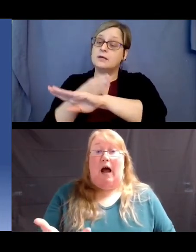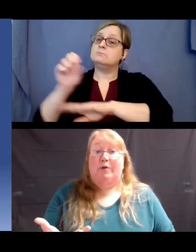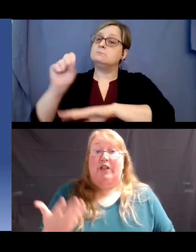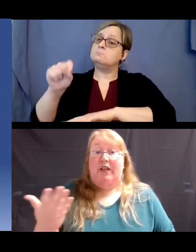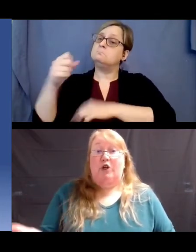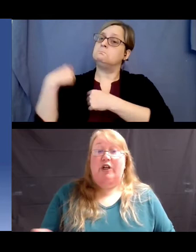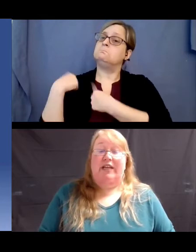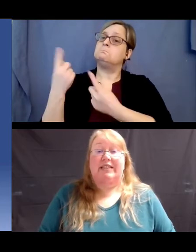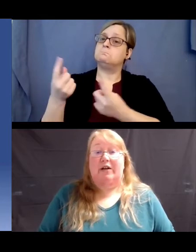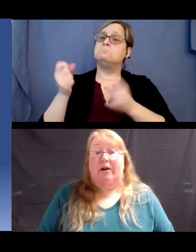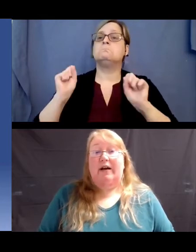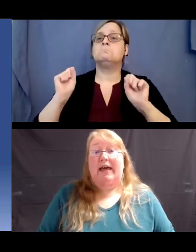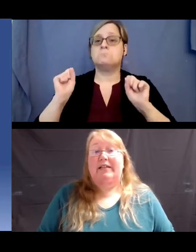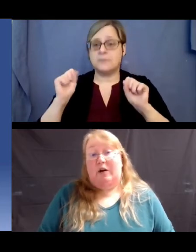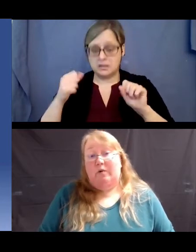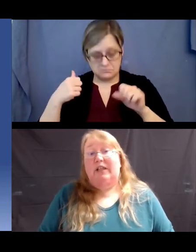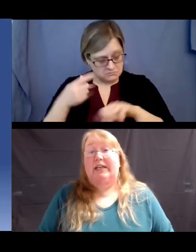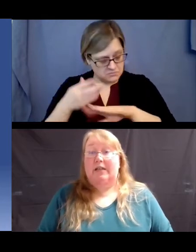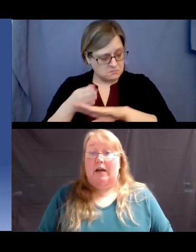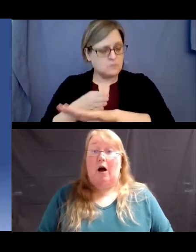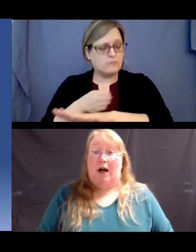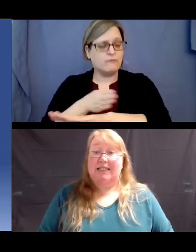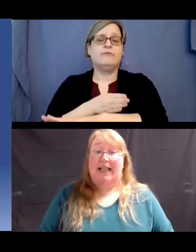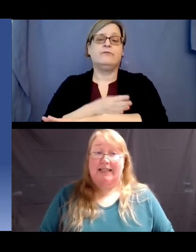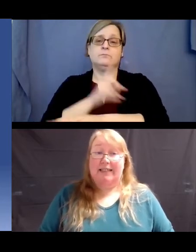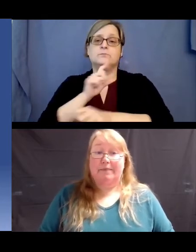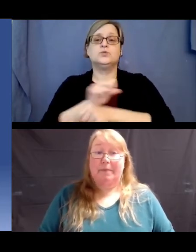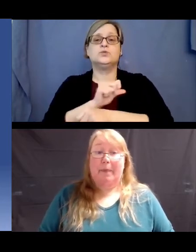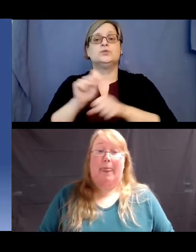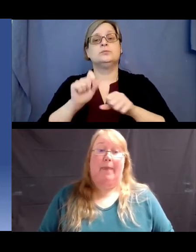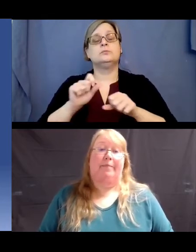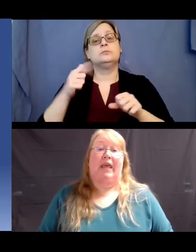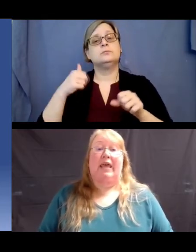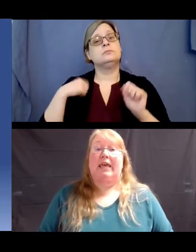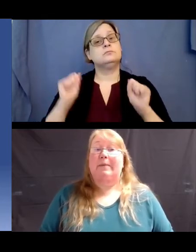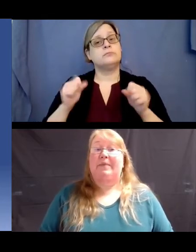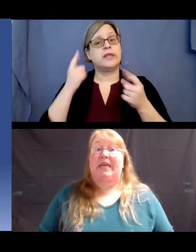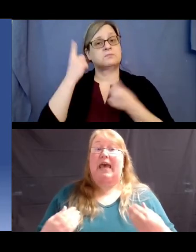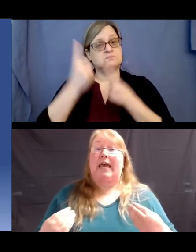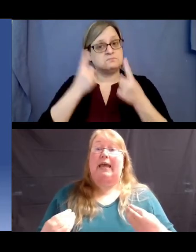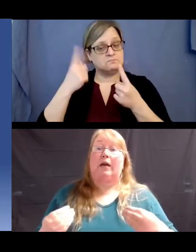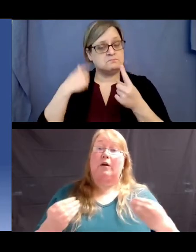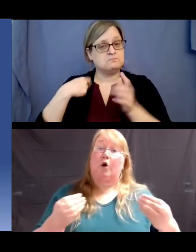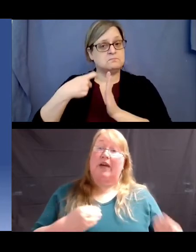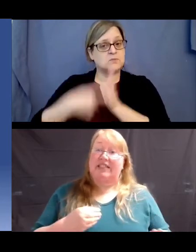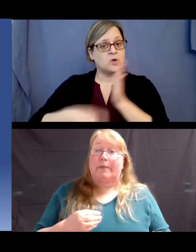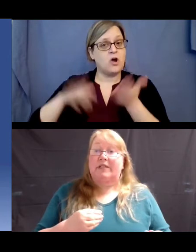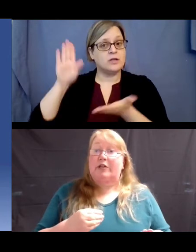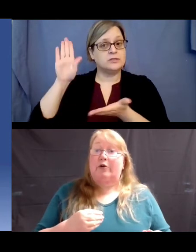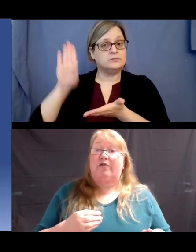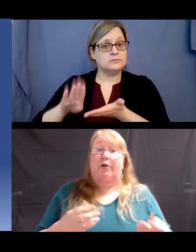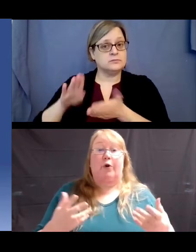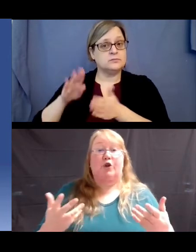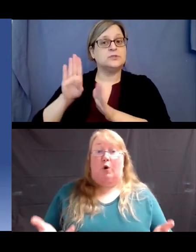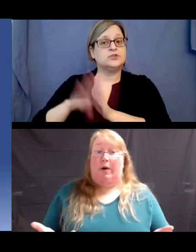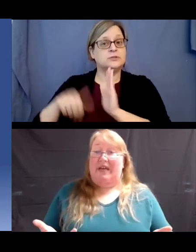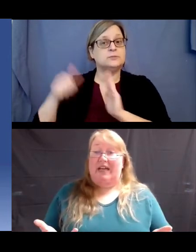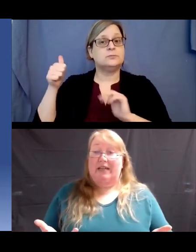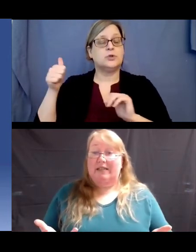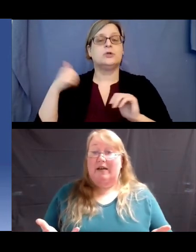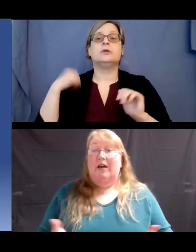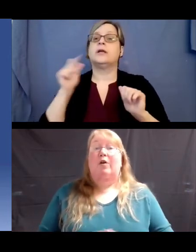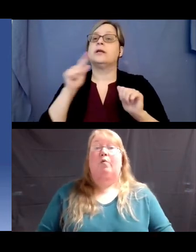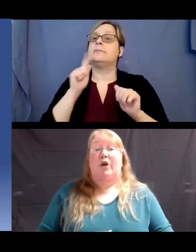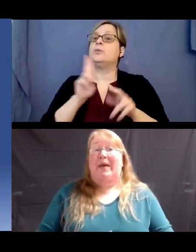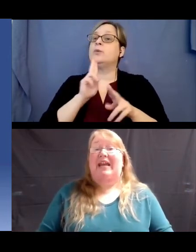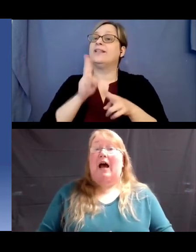it is an option that you should consider, and generally is going to cost less. It can be a quick substitute for those short